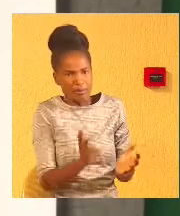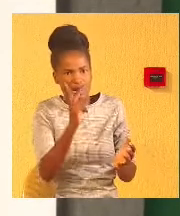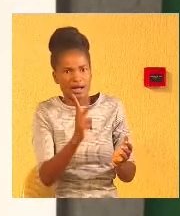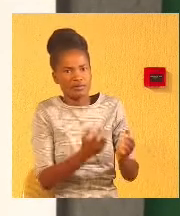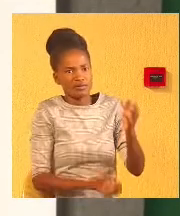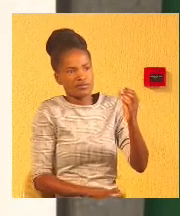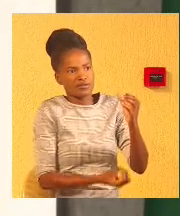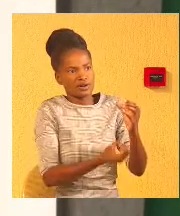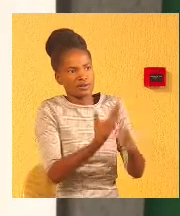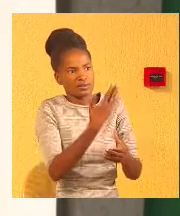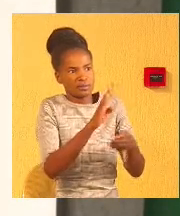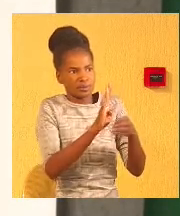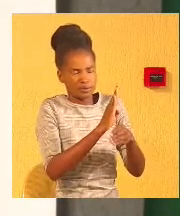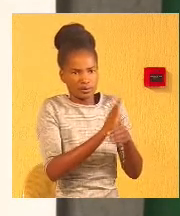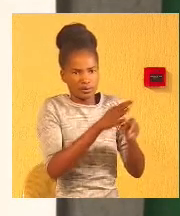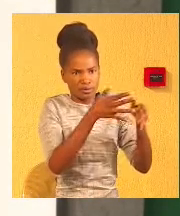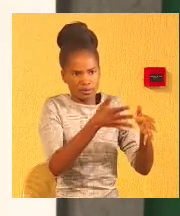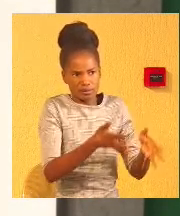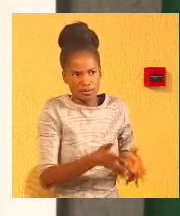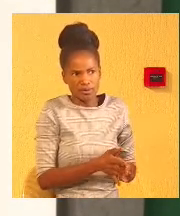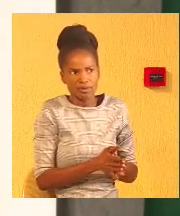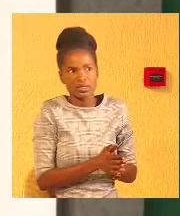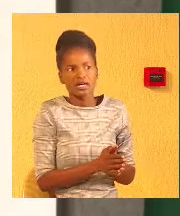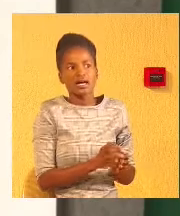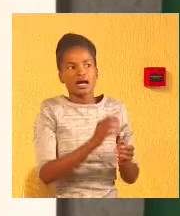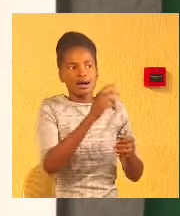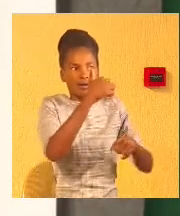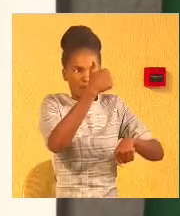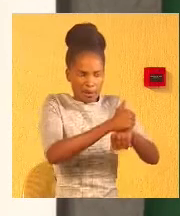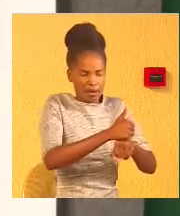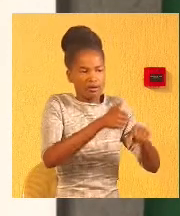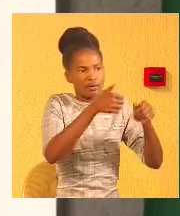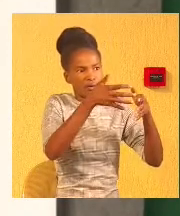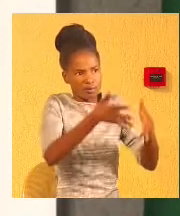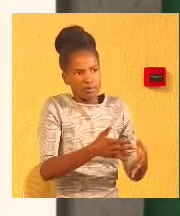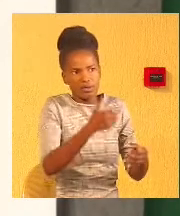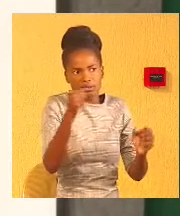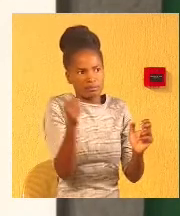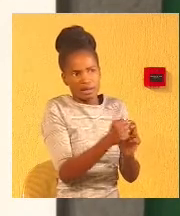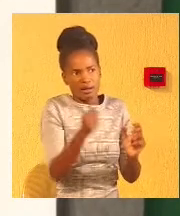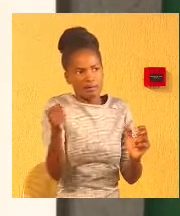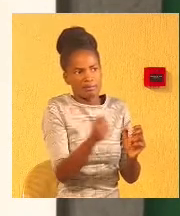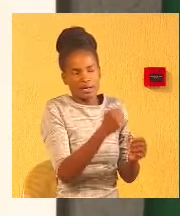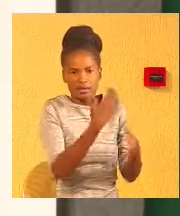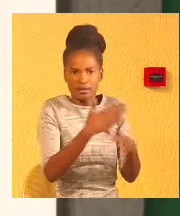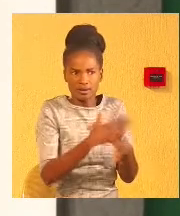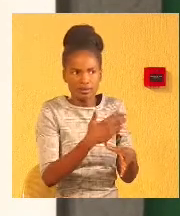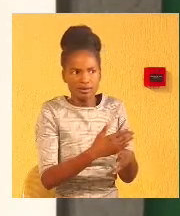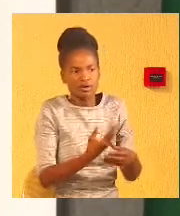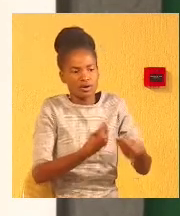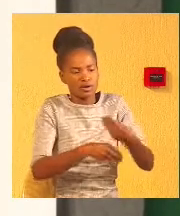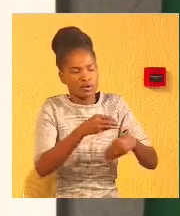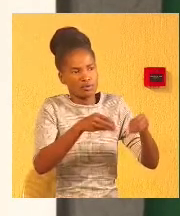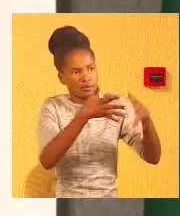by investors in the rural economy. That will drive employment opportunities in the rural areas. That will drive the growth of the